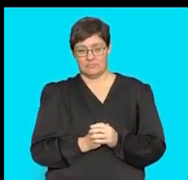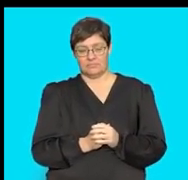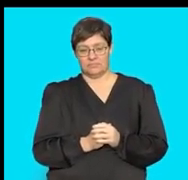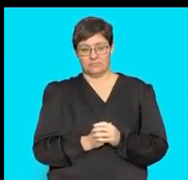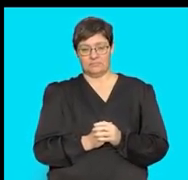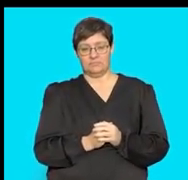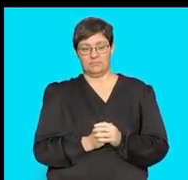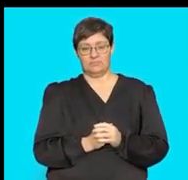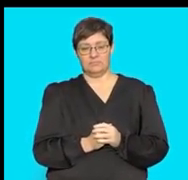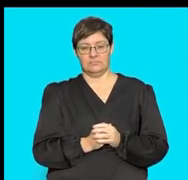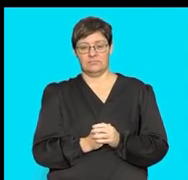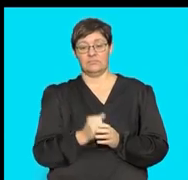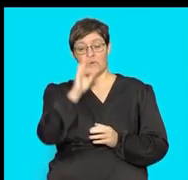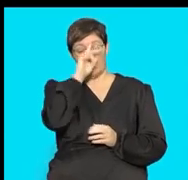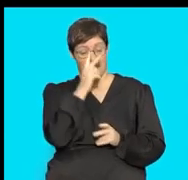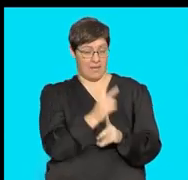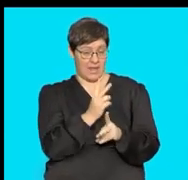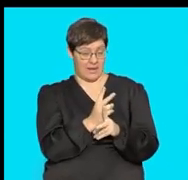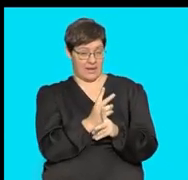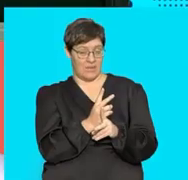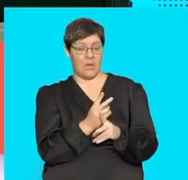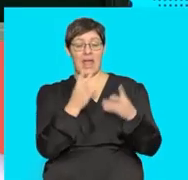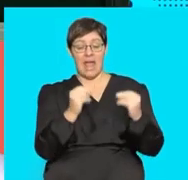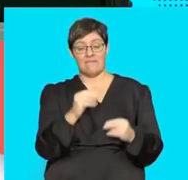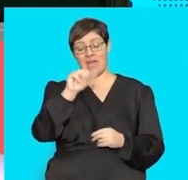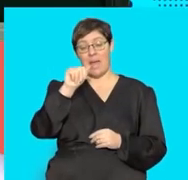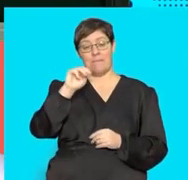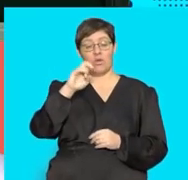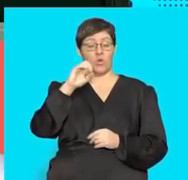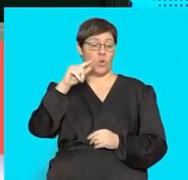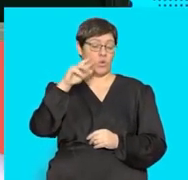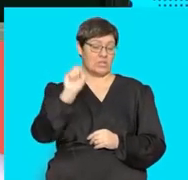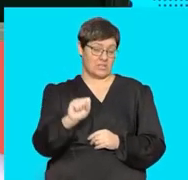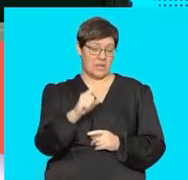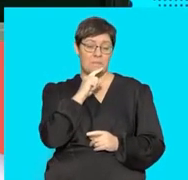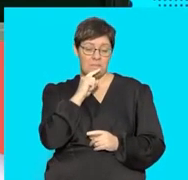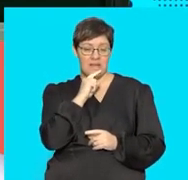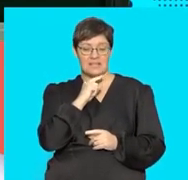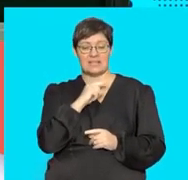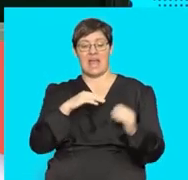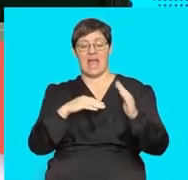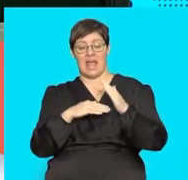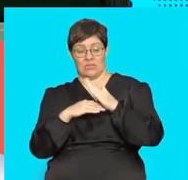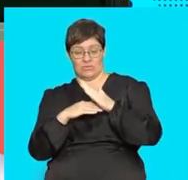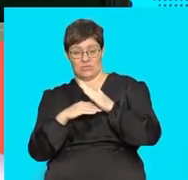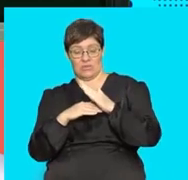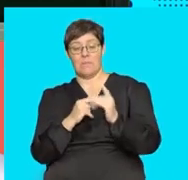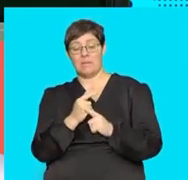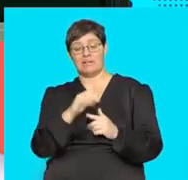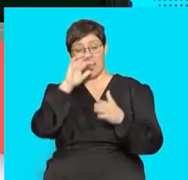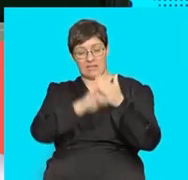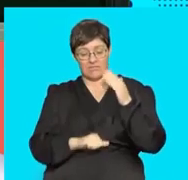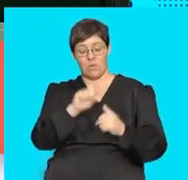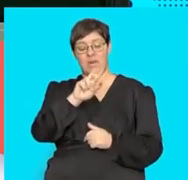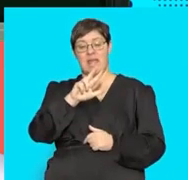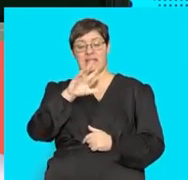sides. So remember again, when we have the ambiguous case, we have to work out the acute angle, and then we subtract